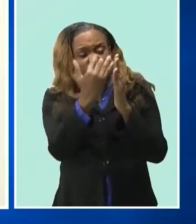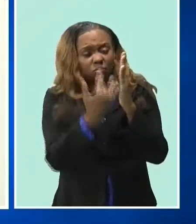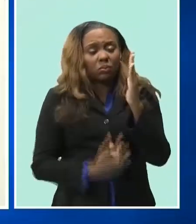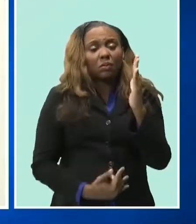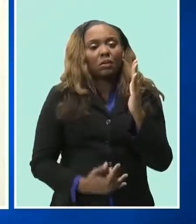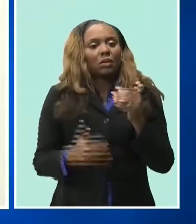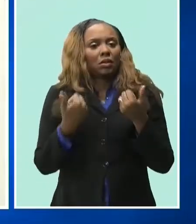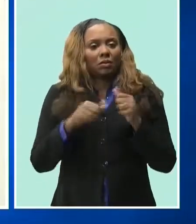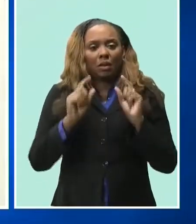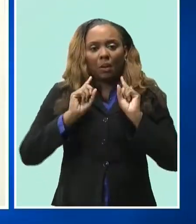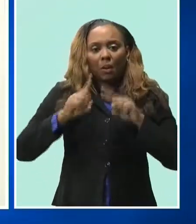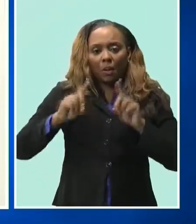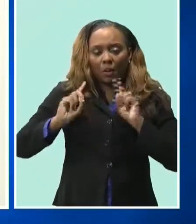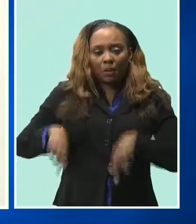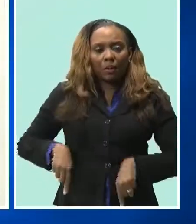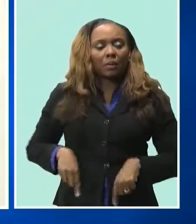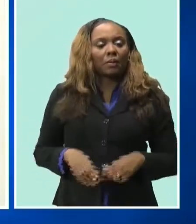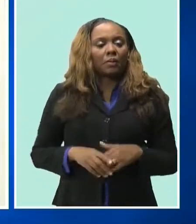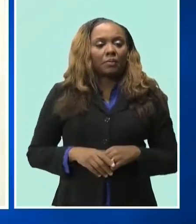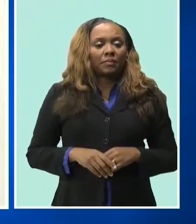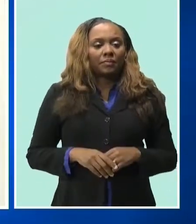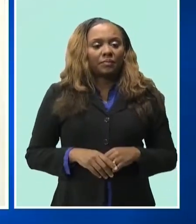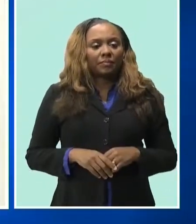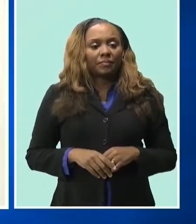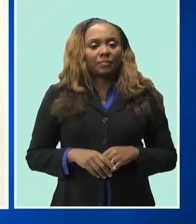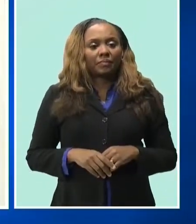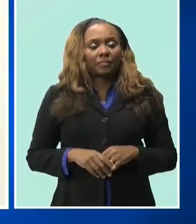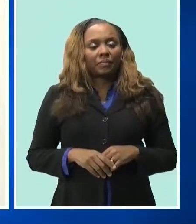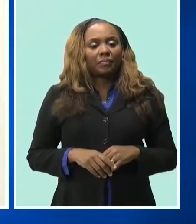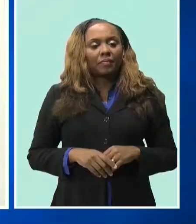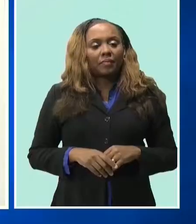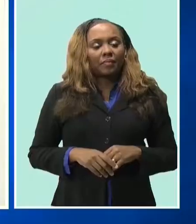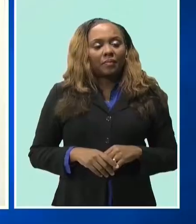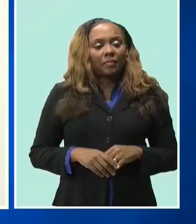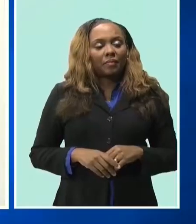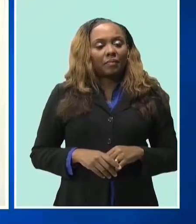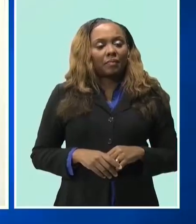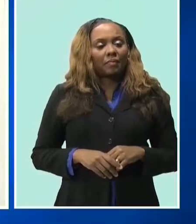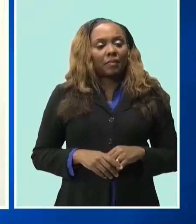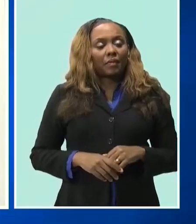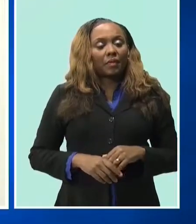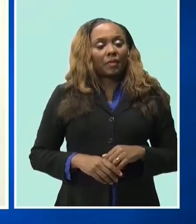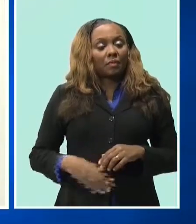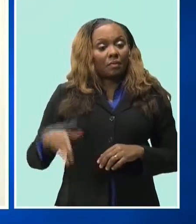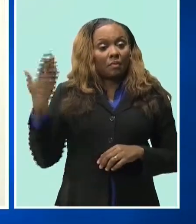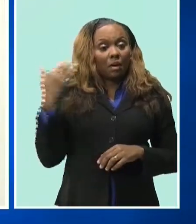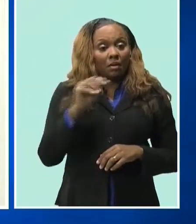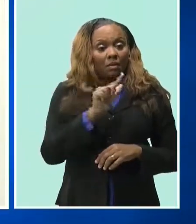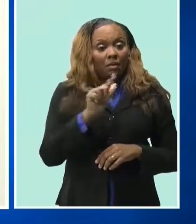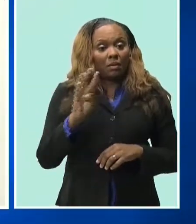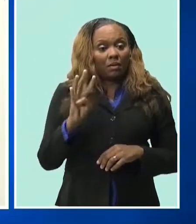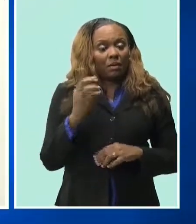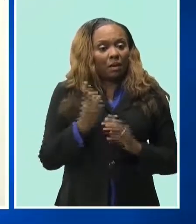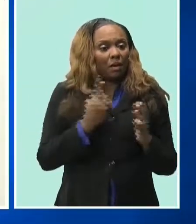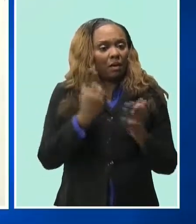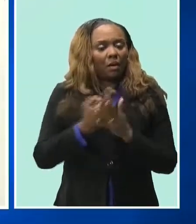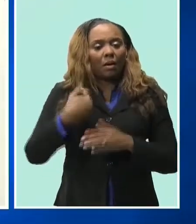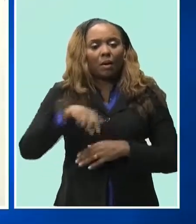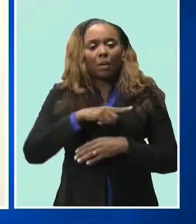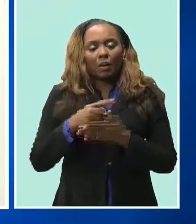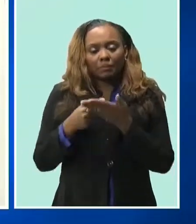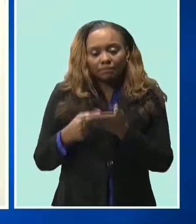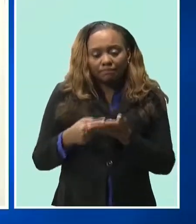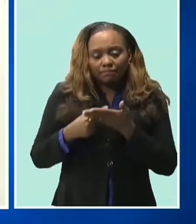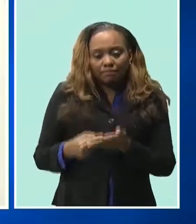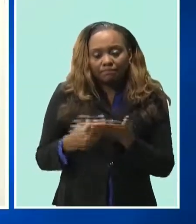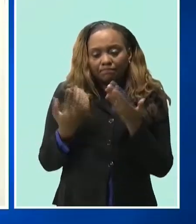the respective mediums. As a consequence, over the course of the last 24 hours, we've continued our discussions with the retailers.